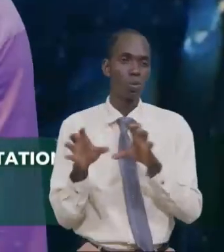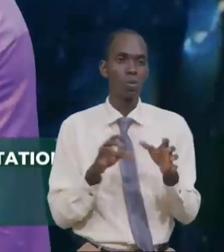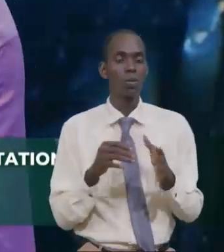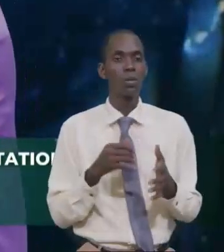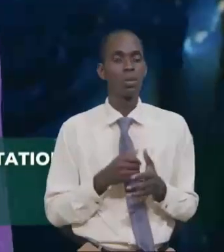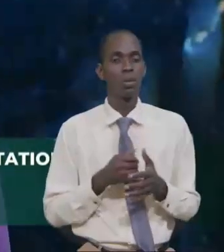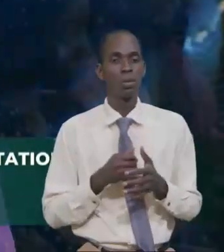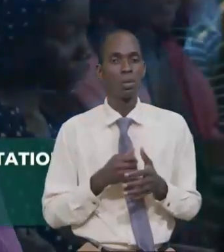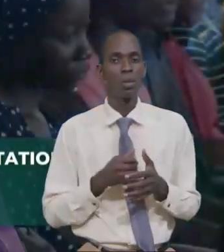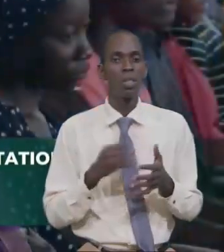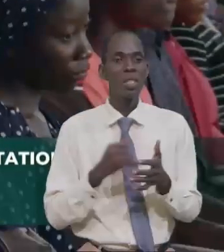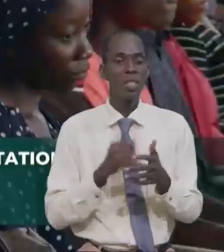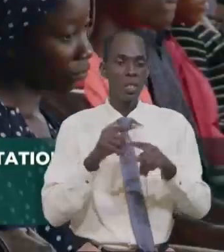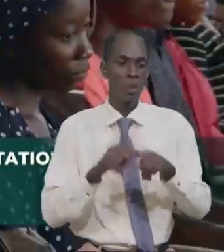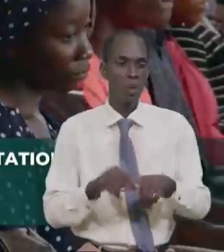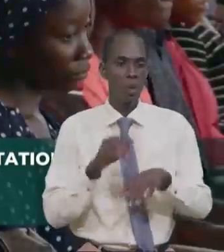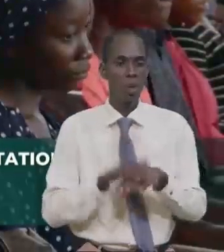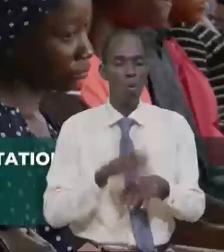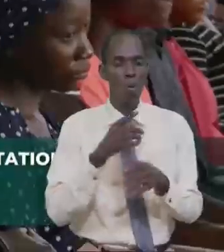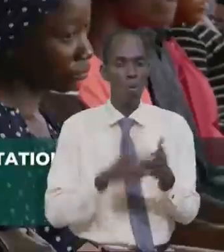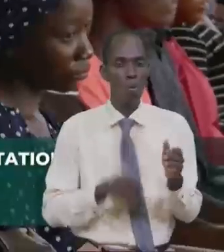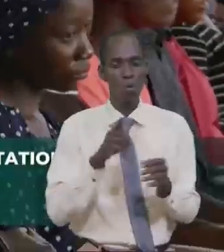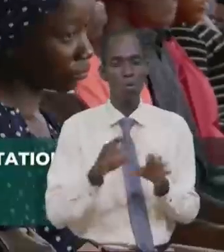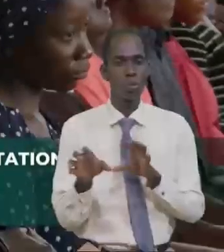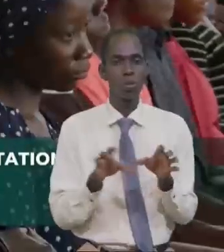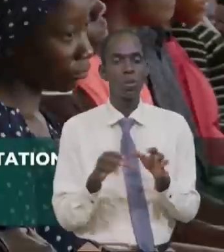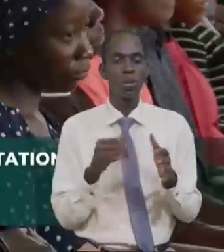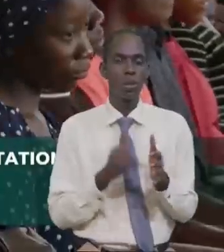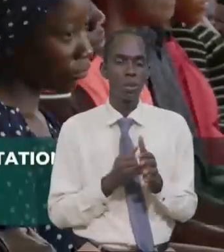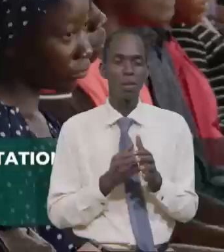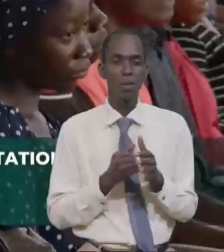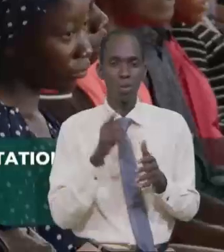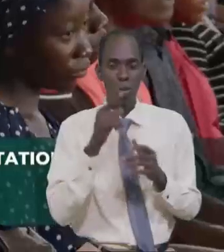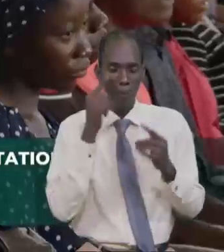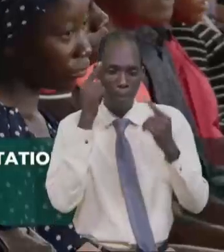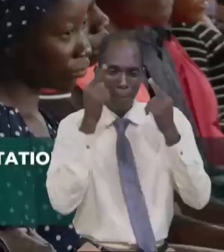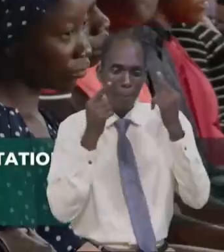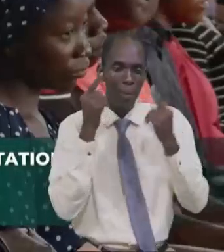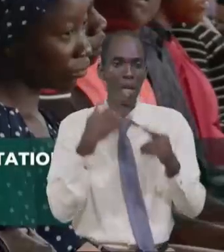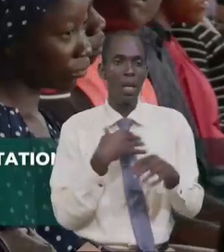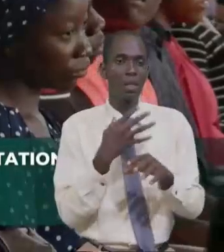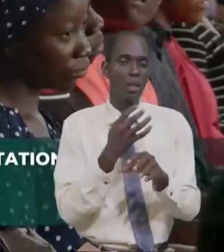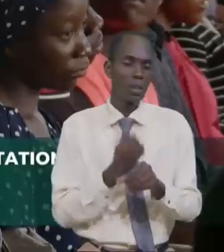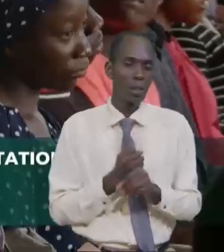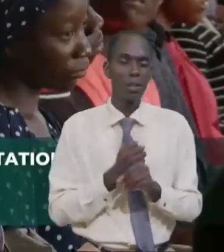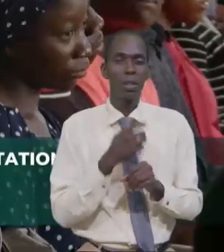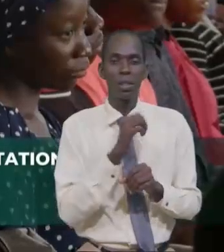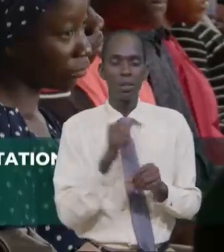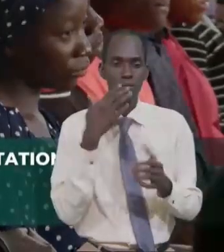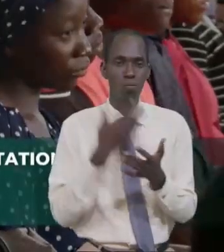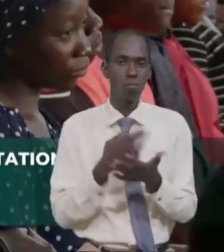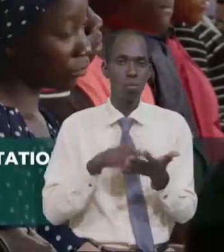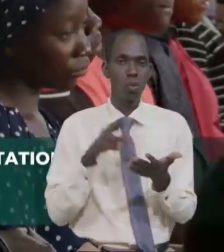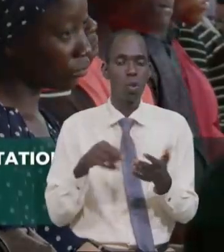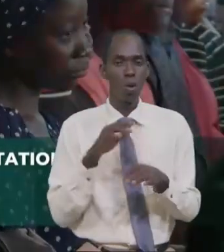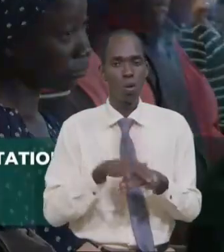or your meditation. Do. Only be thou strong I'm very courageous that thou mayest